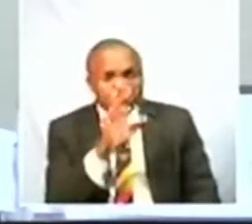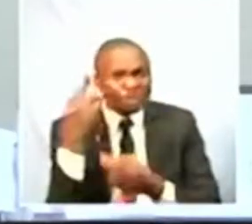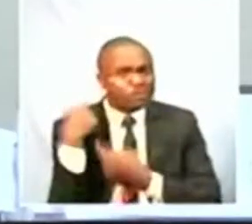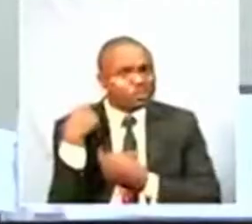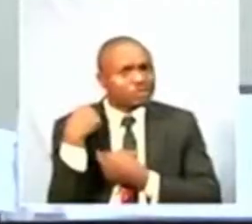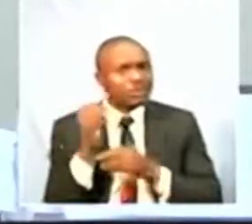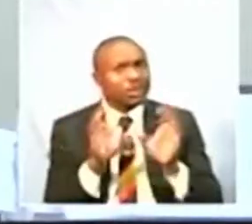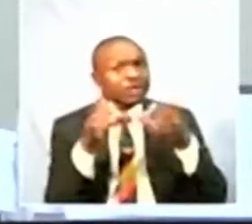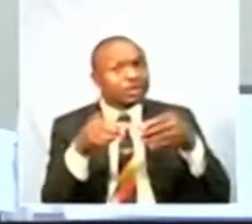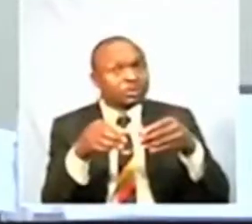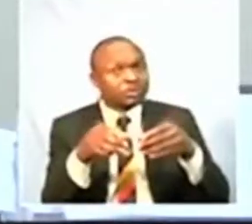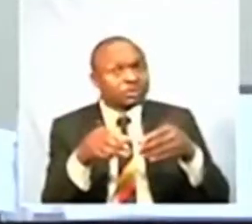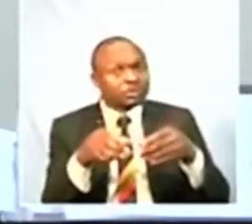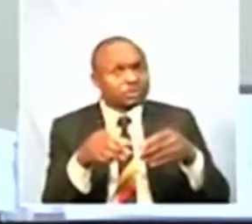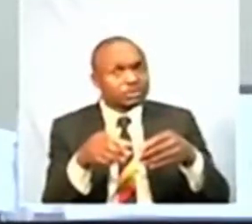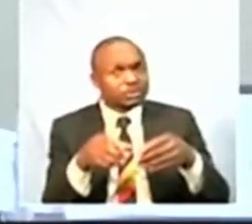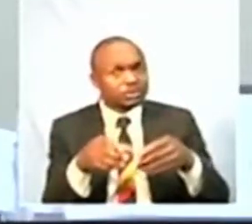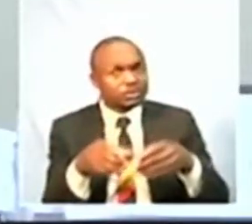council?